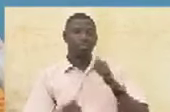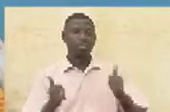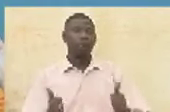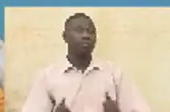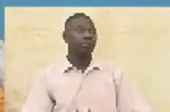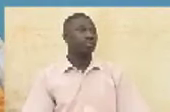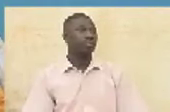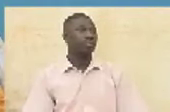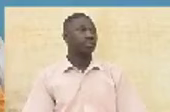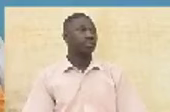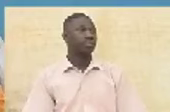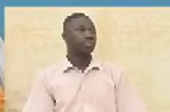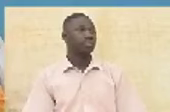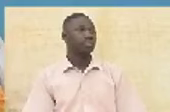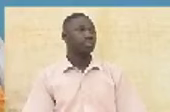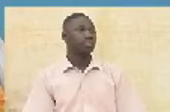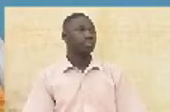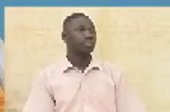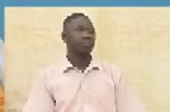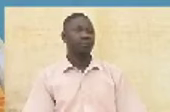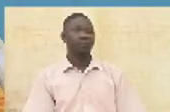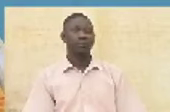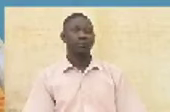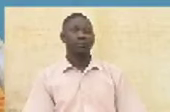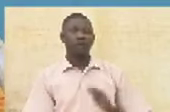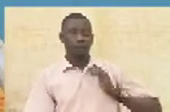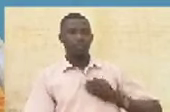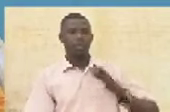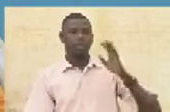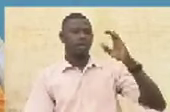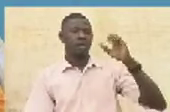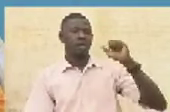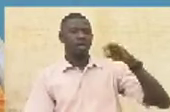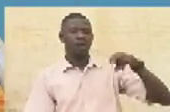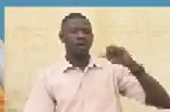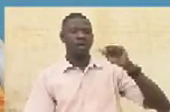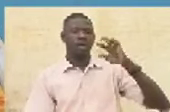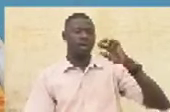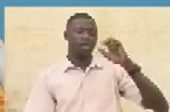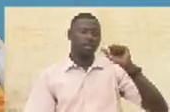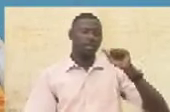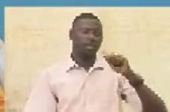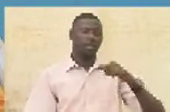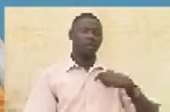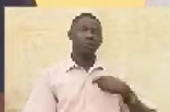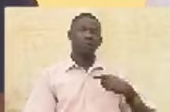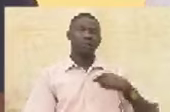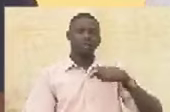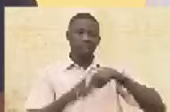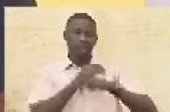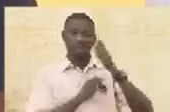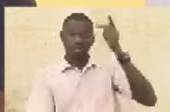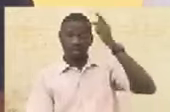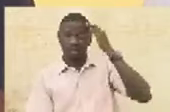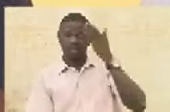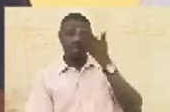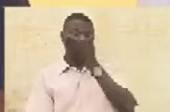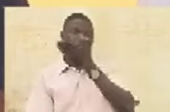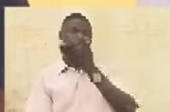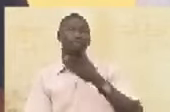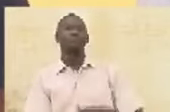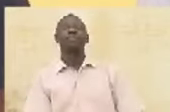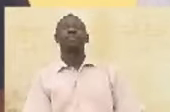Kaya baraka kiyaman. Madam Camara, I would like to know in Kanilai. Kumbele fla kalong, Madam Camara, Kanilai sa ato